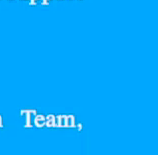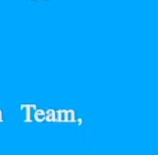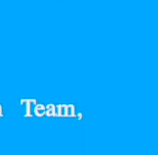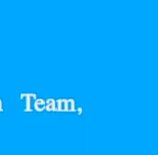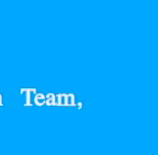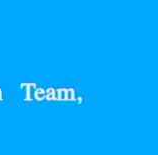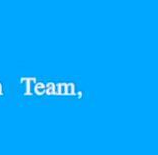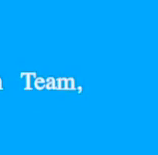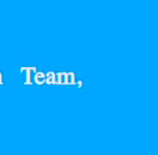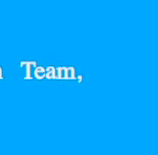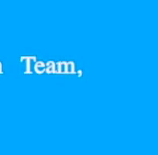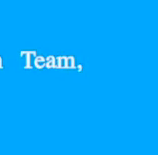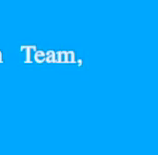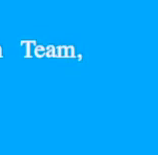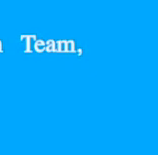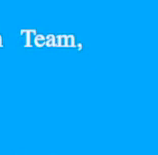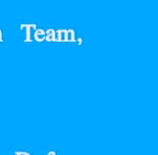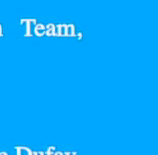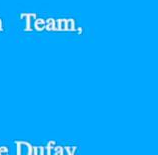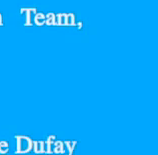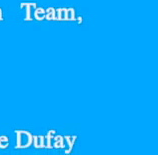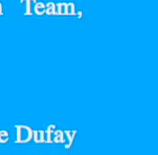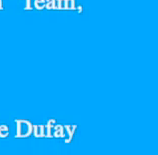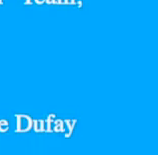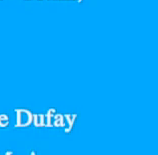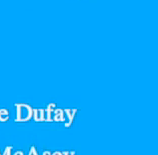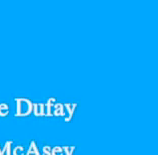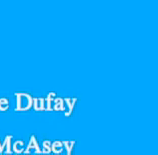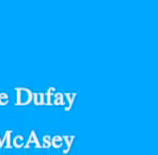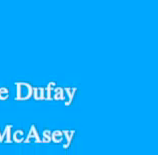a right to live and right to believe.